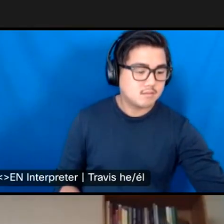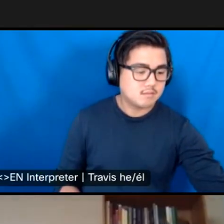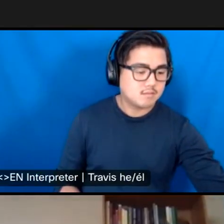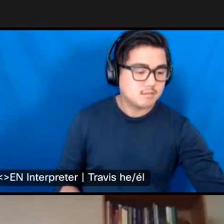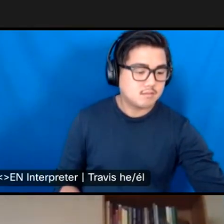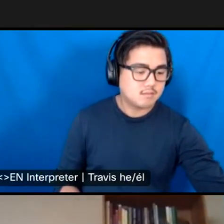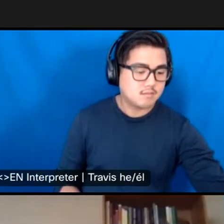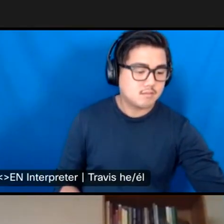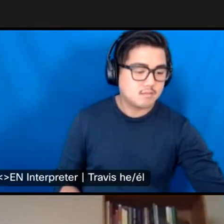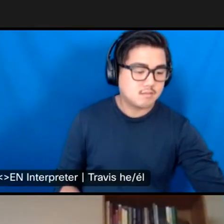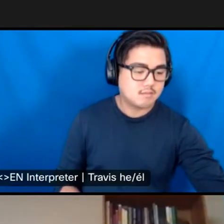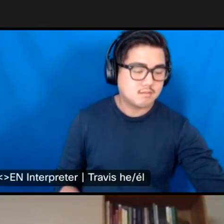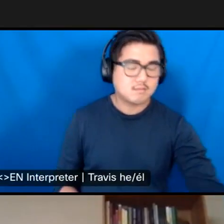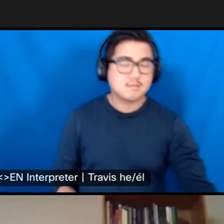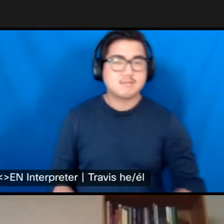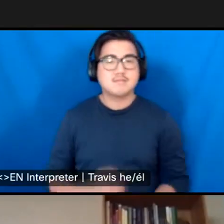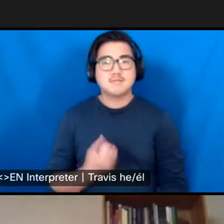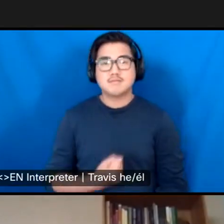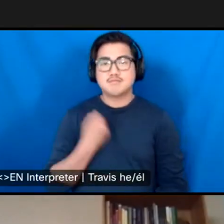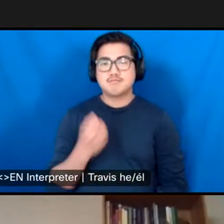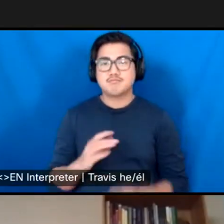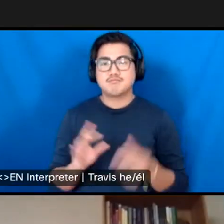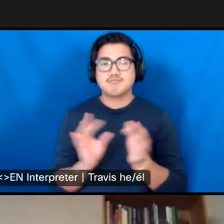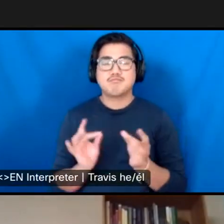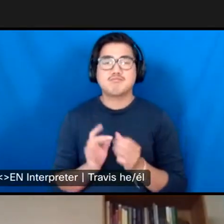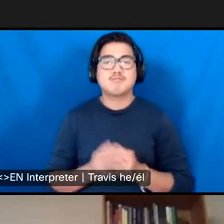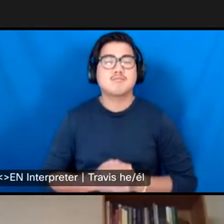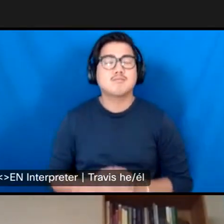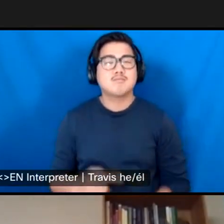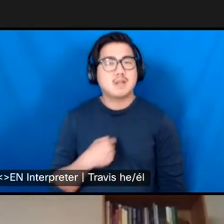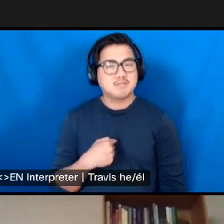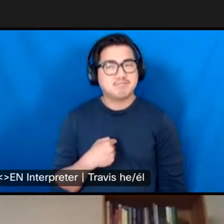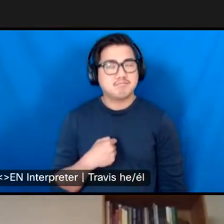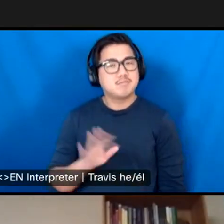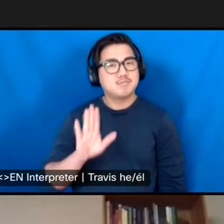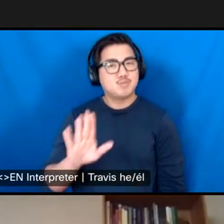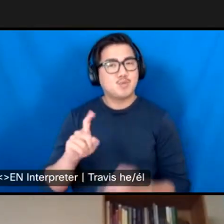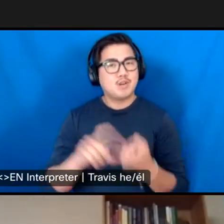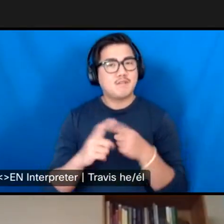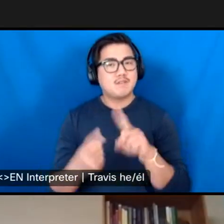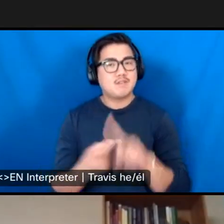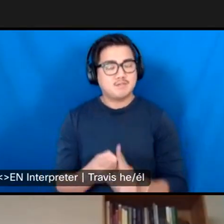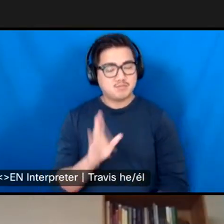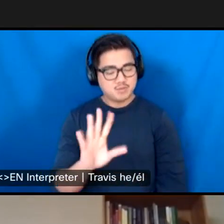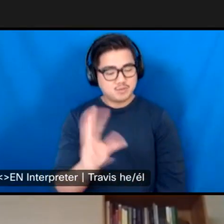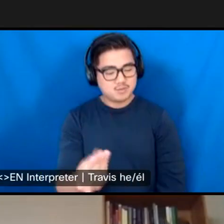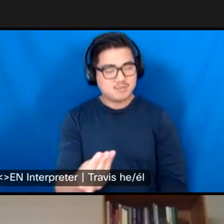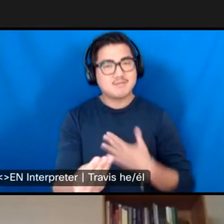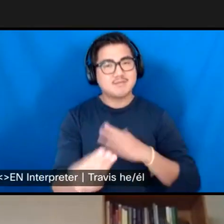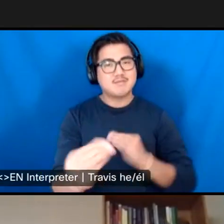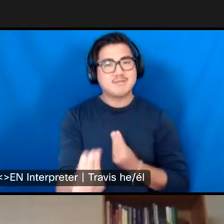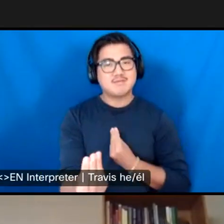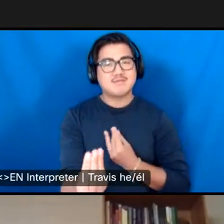I am your friend, a soul for your soul, a place for your life.